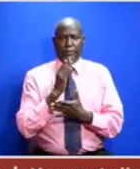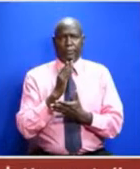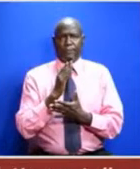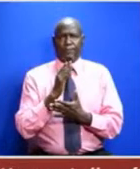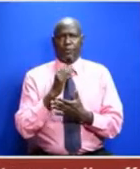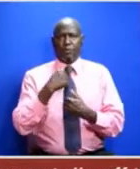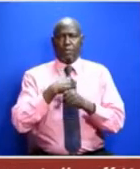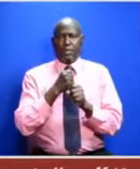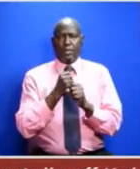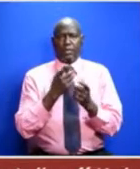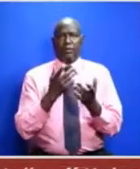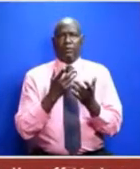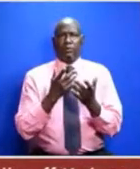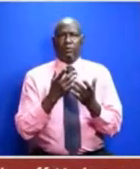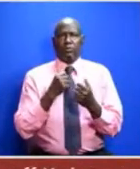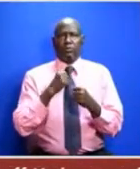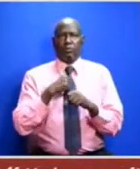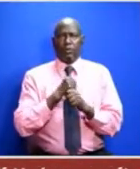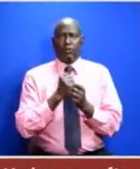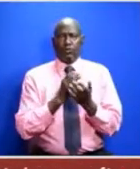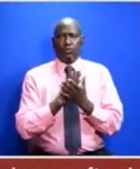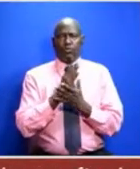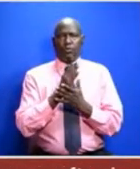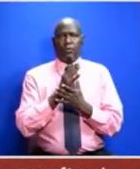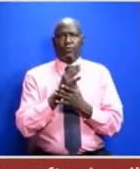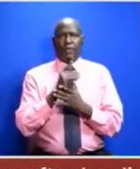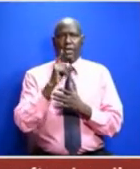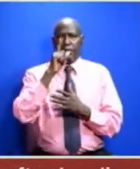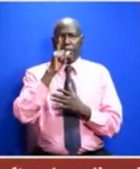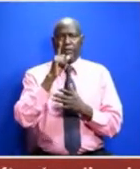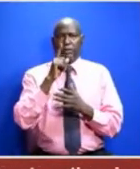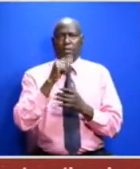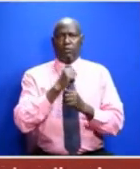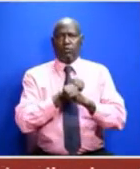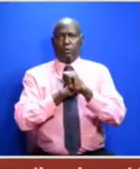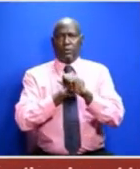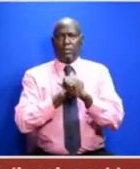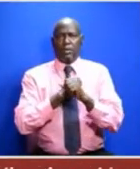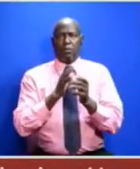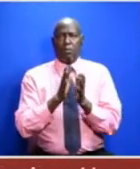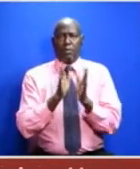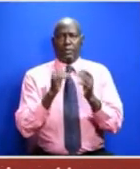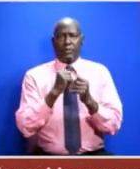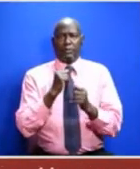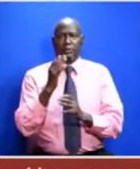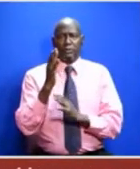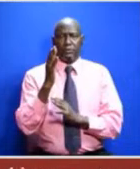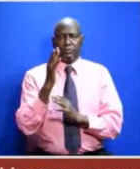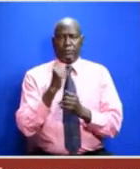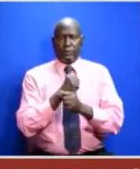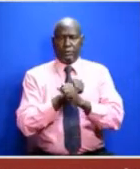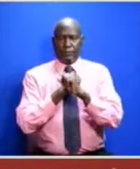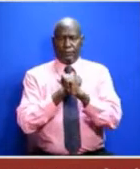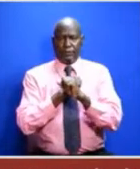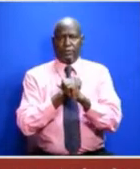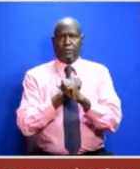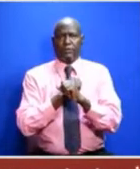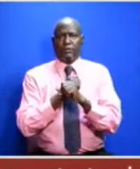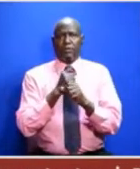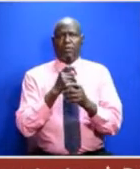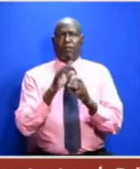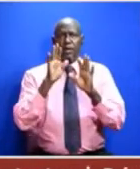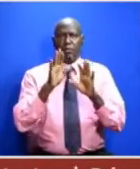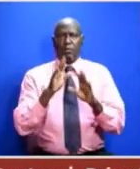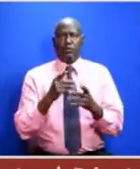that religion is used to affect public safety, order, health, fundamental rights and